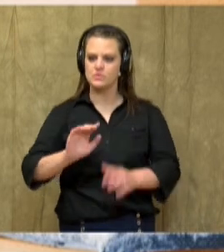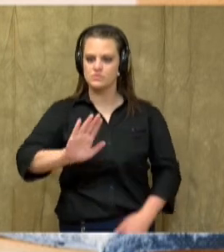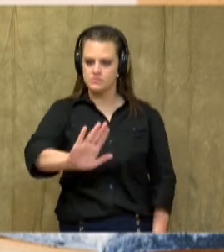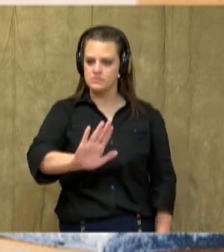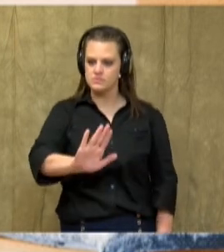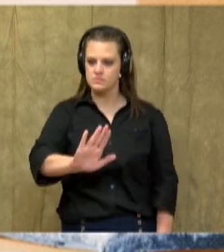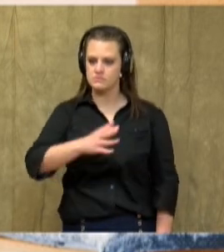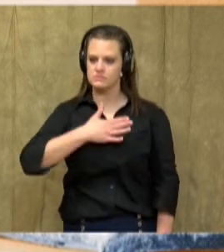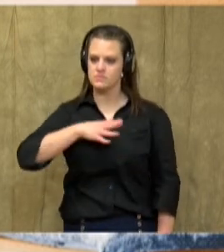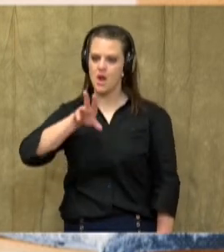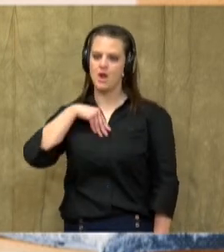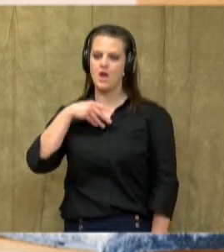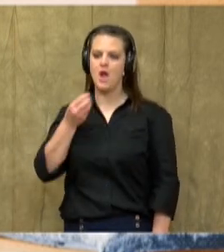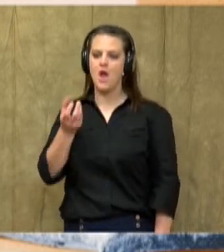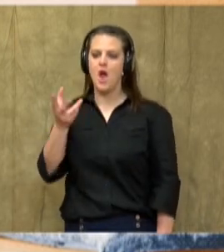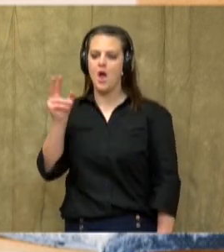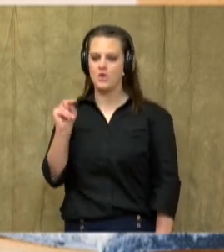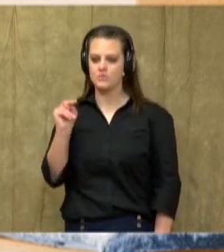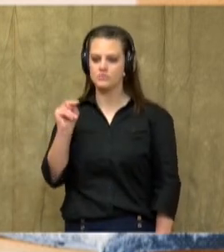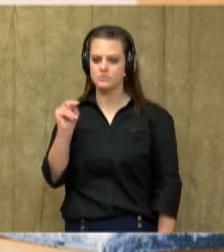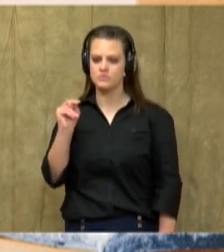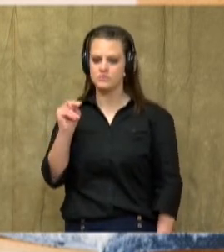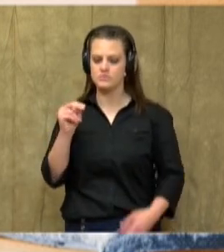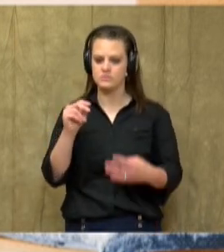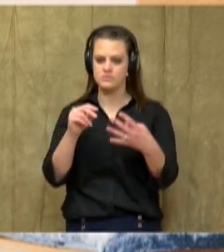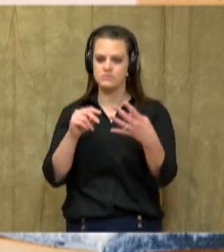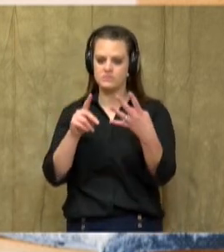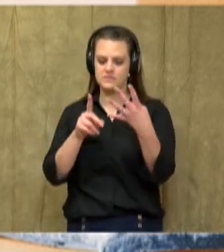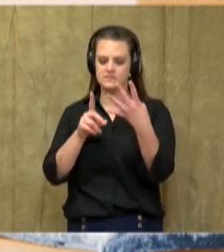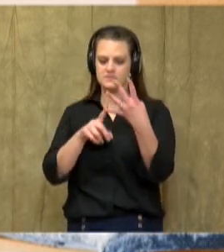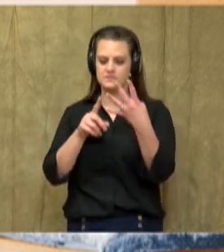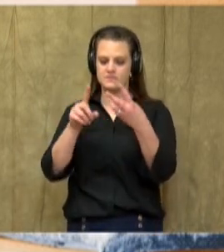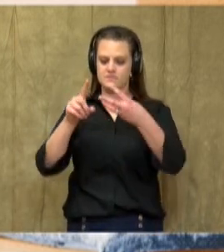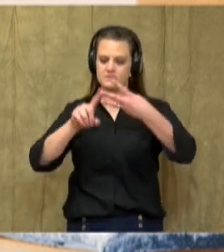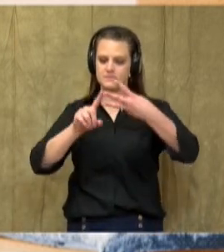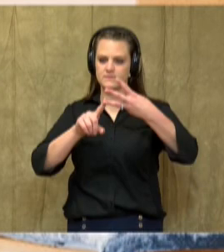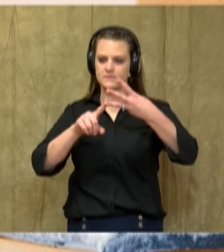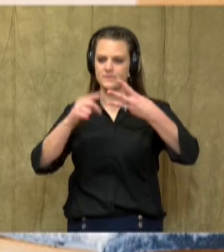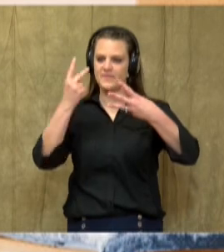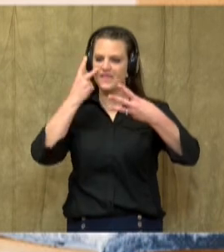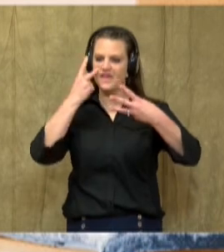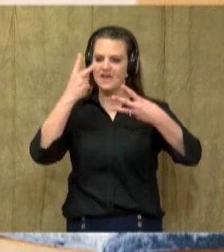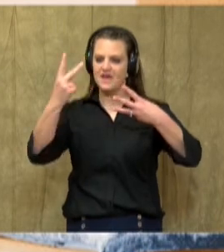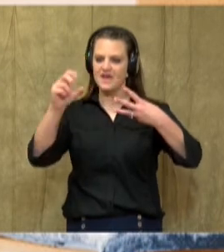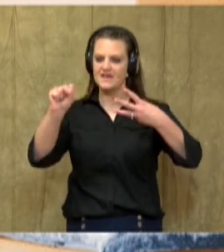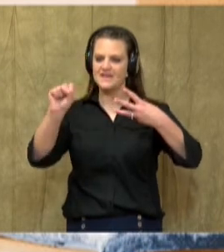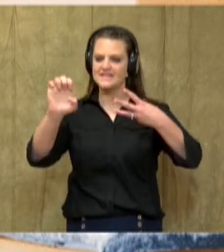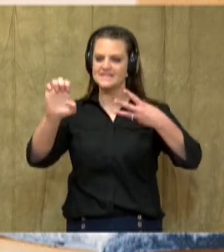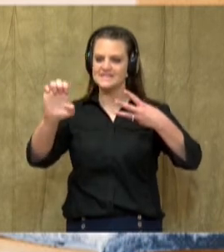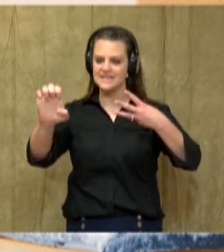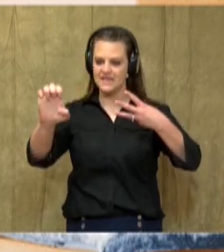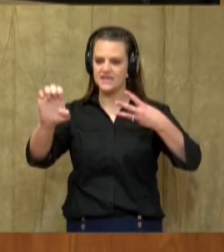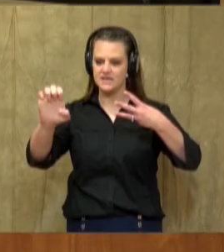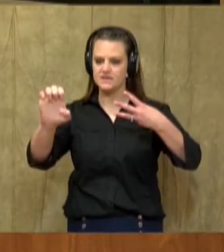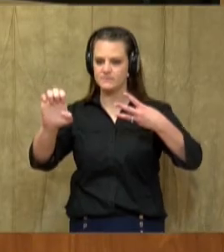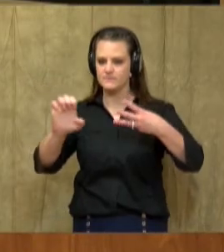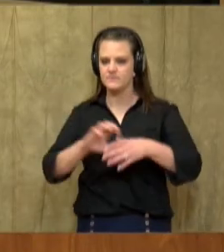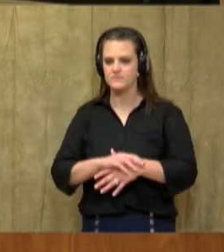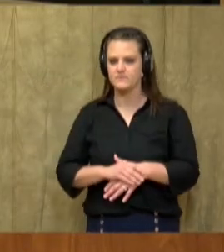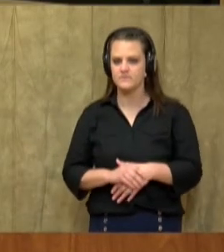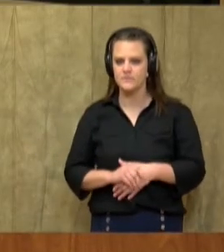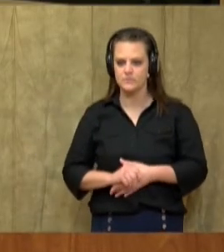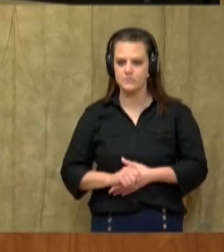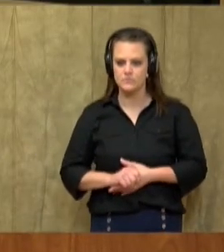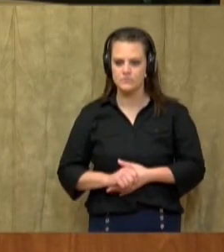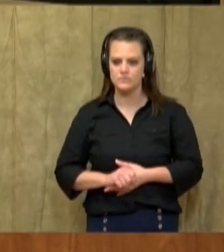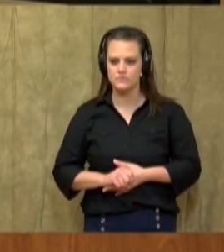them. And I bet many of you caught the see them. It should be see, S-E-E. Okay, very good.